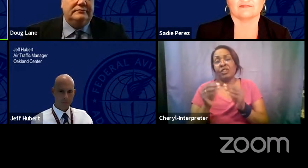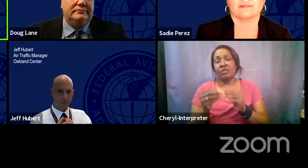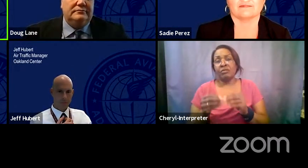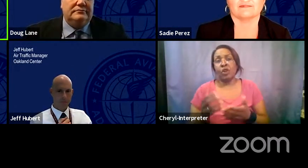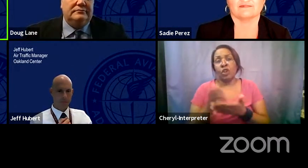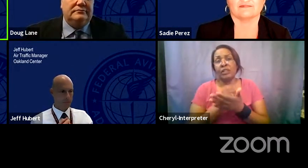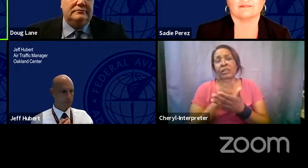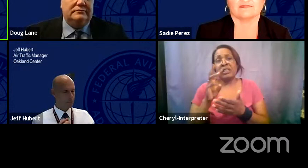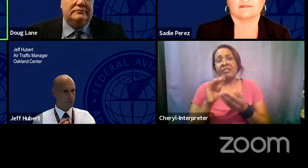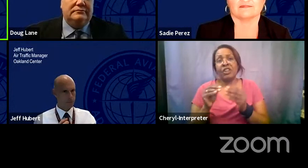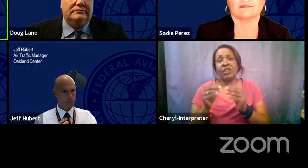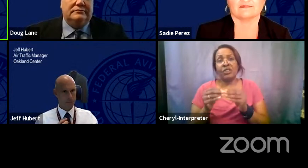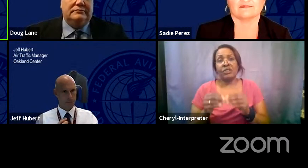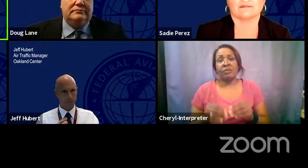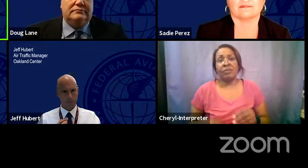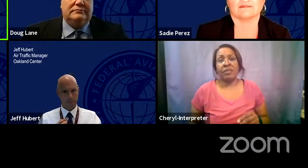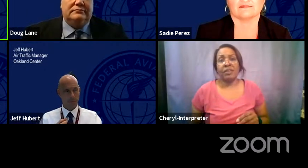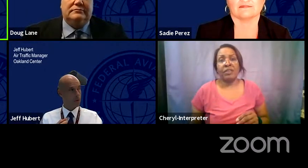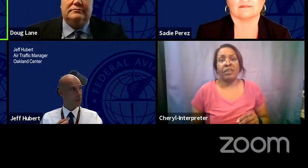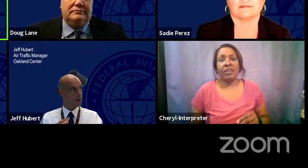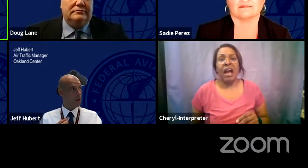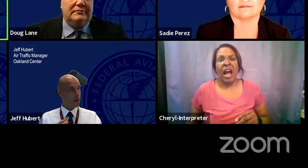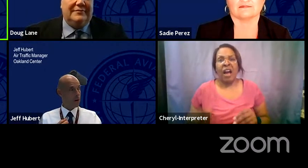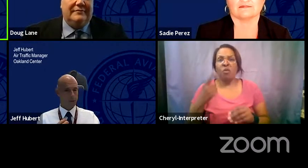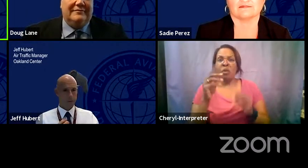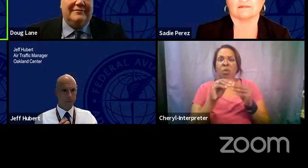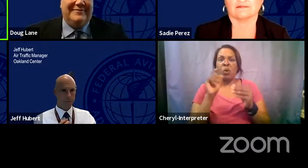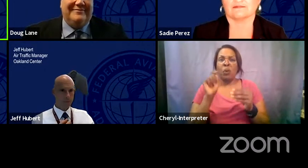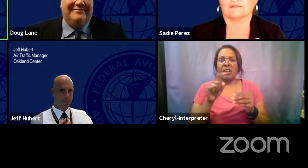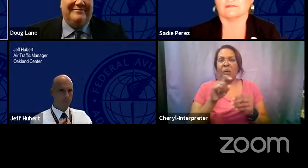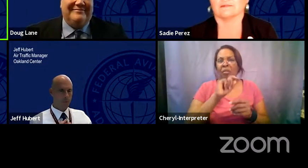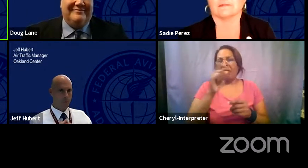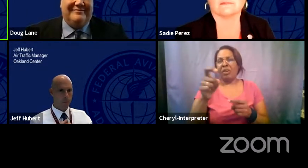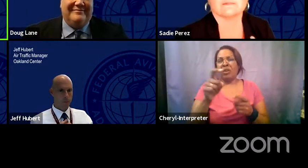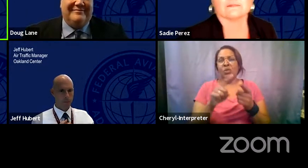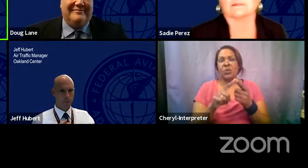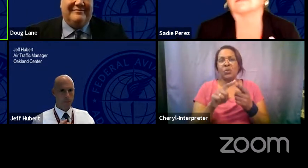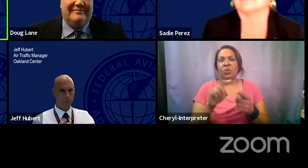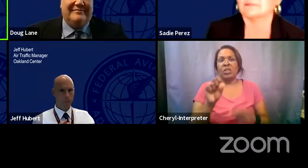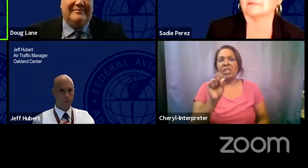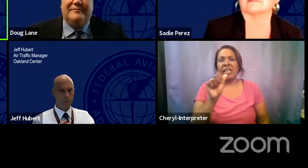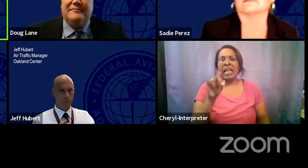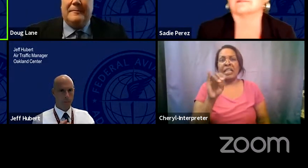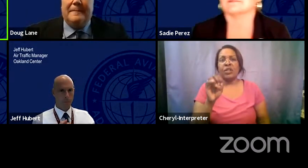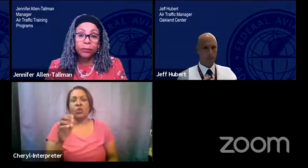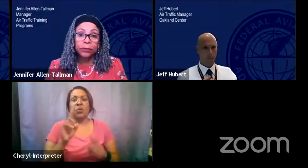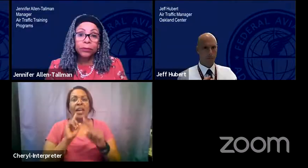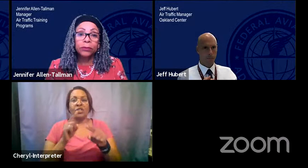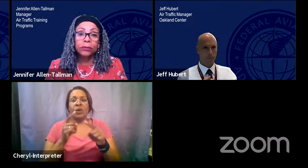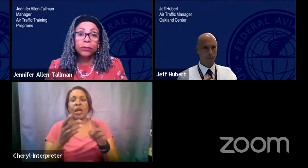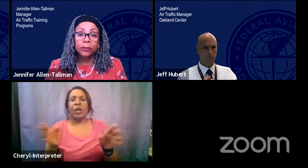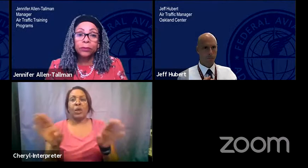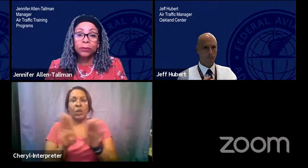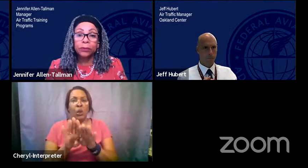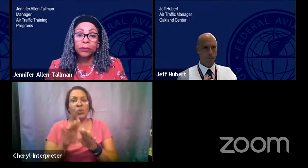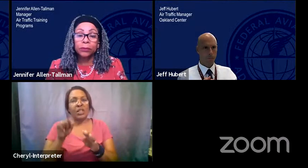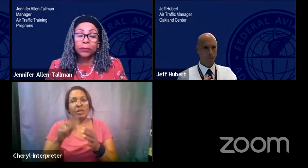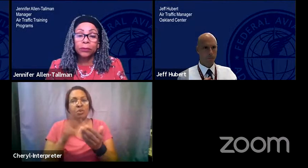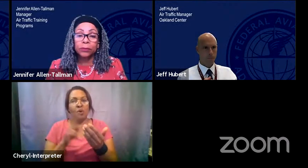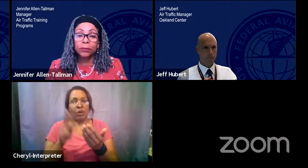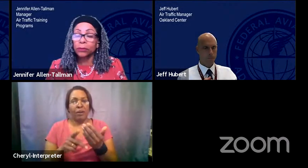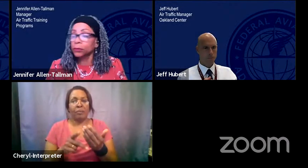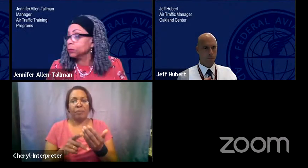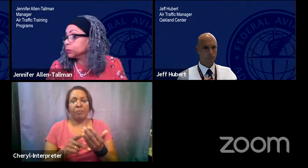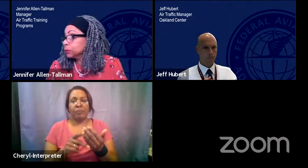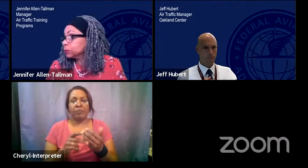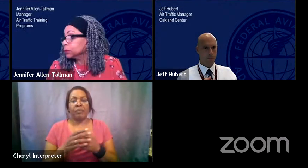Doug. So I have one more question, and I'm going to pass this to you, Sadie, to answer and for you to close the amazing program. So